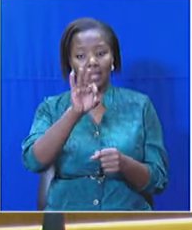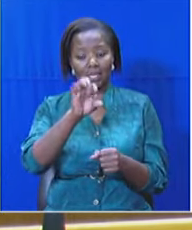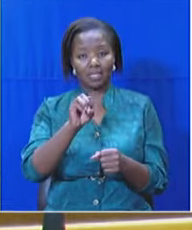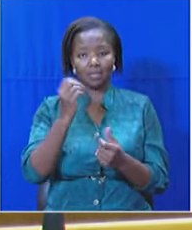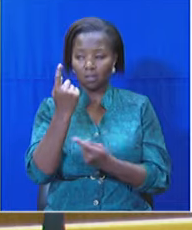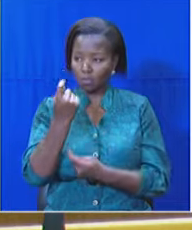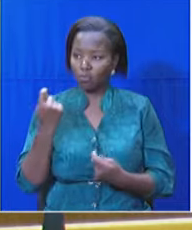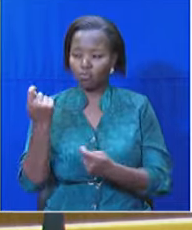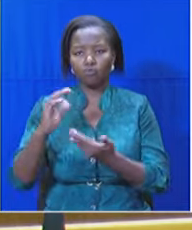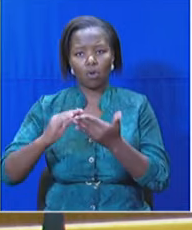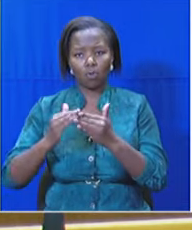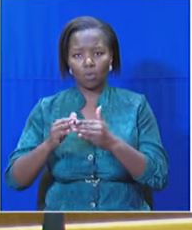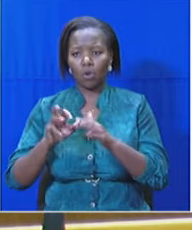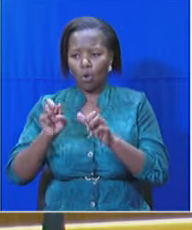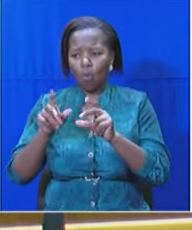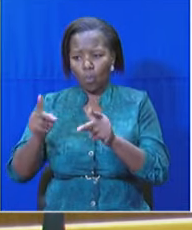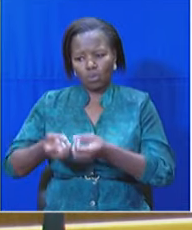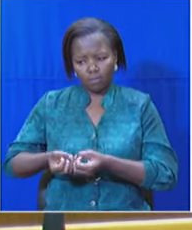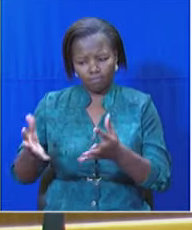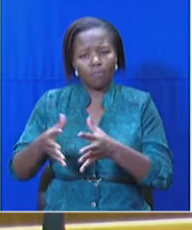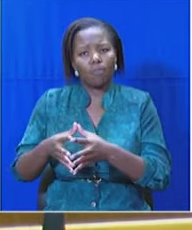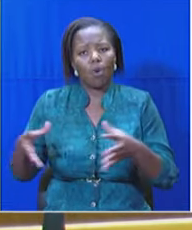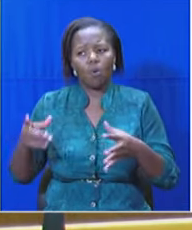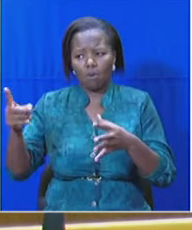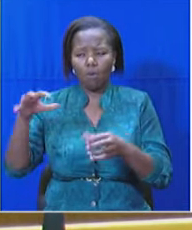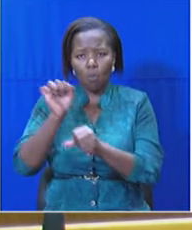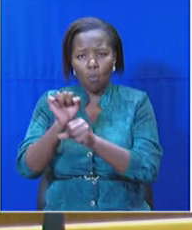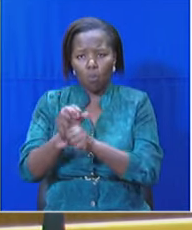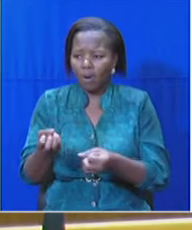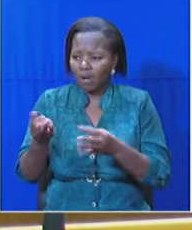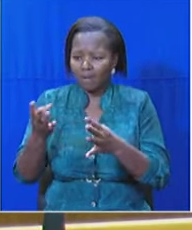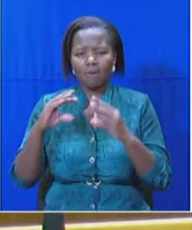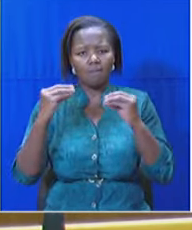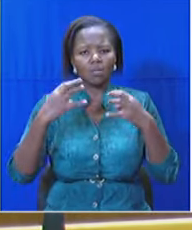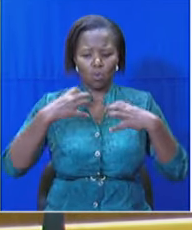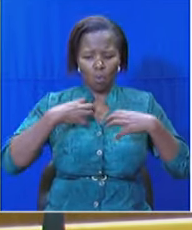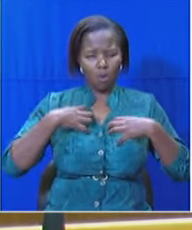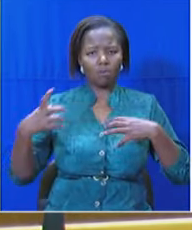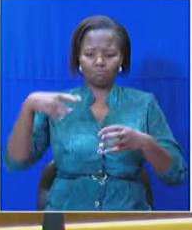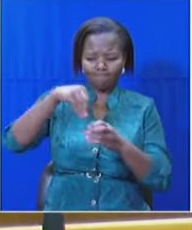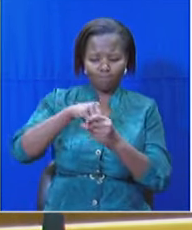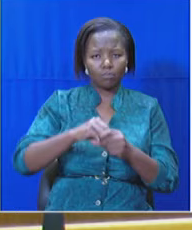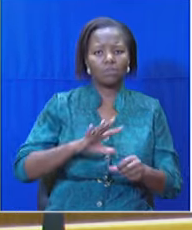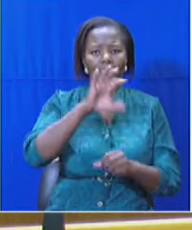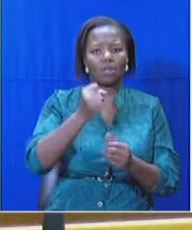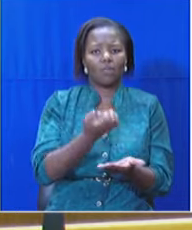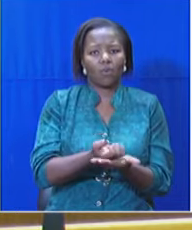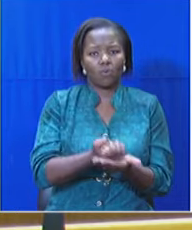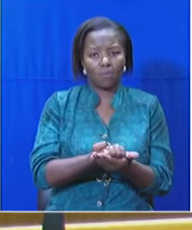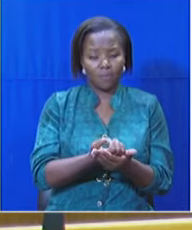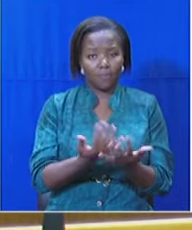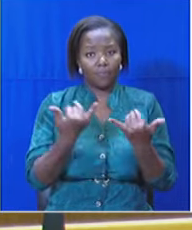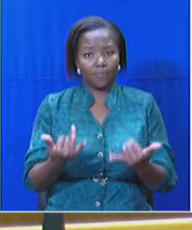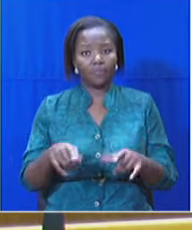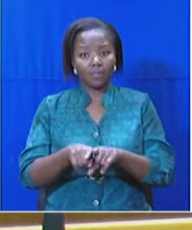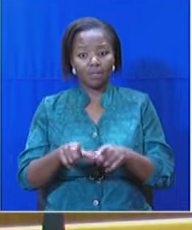greater opportunities to participate fully in the economic, social, and political life of the country. And the successful land